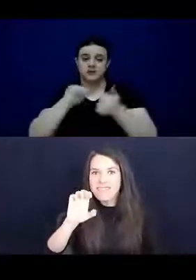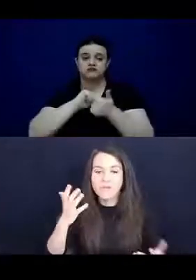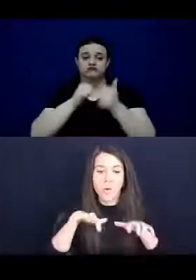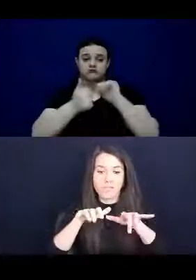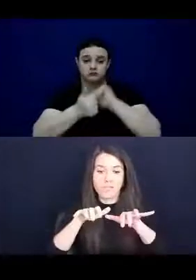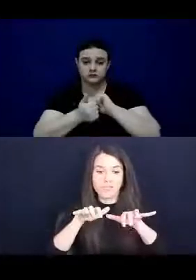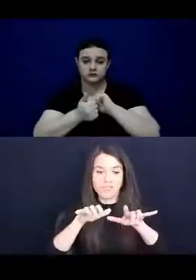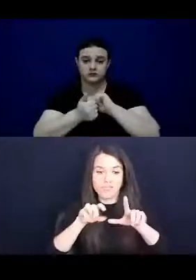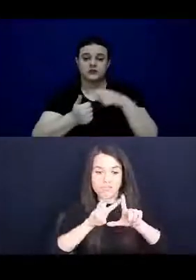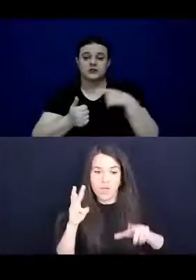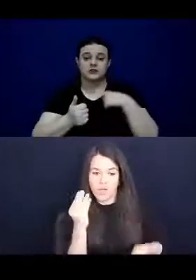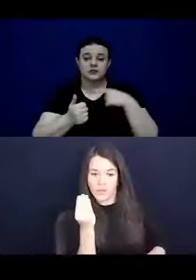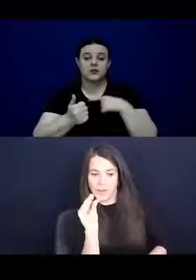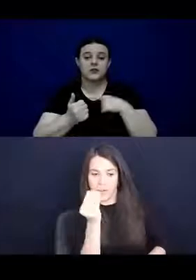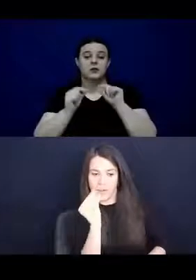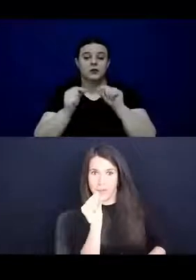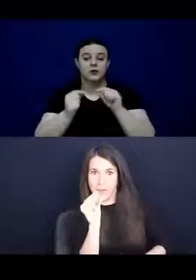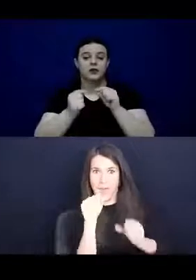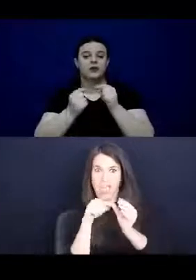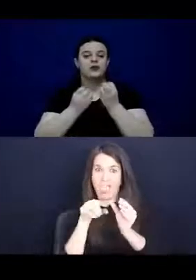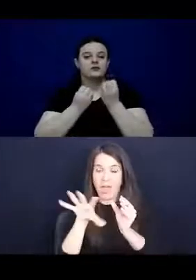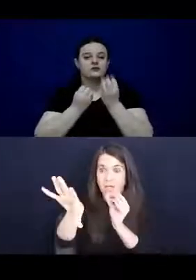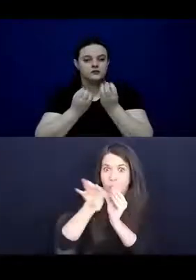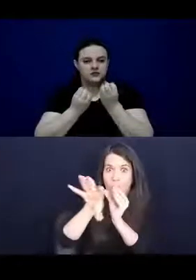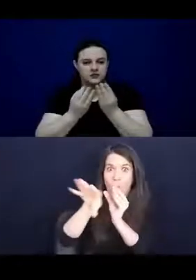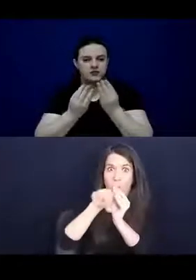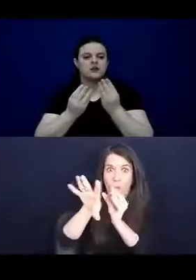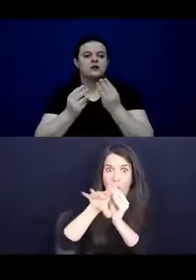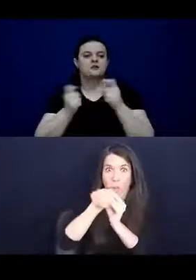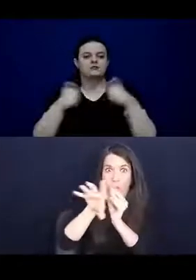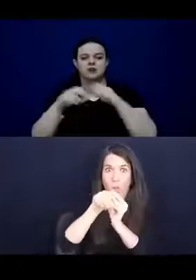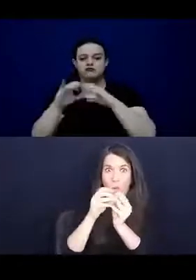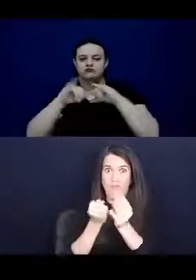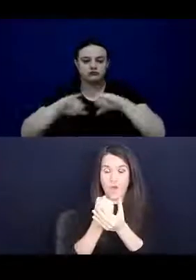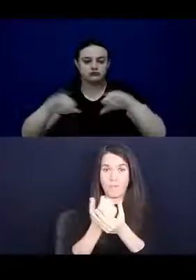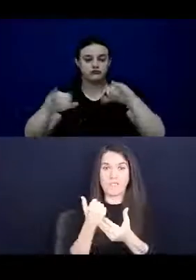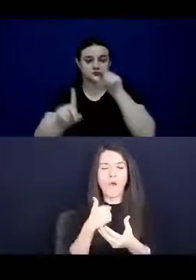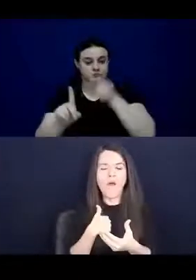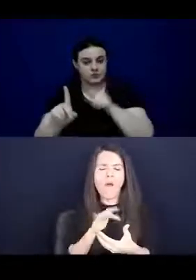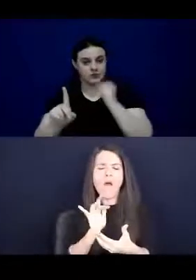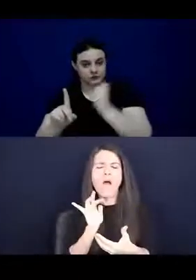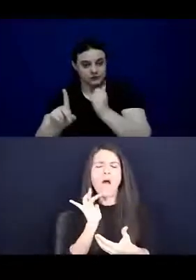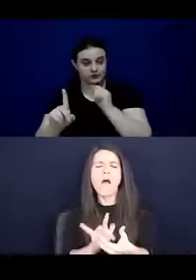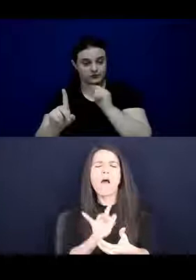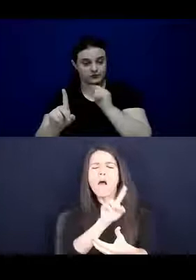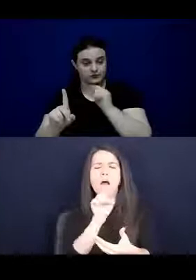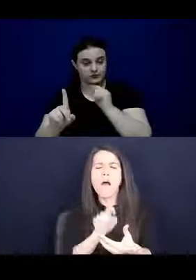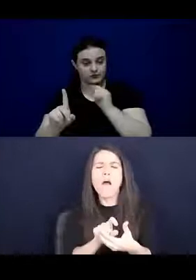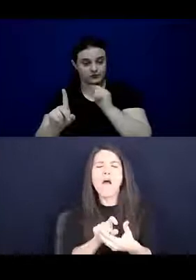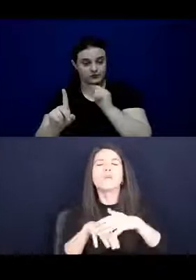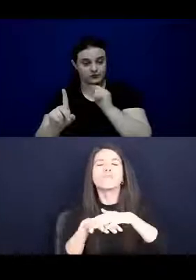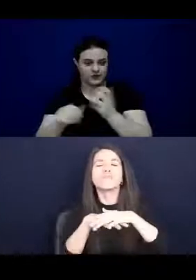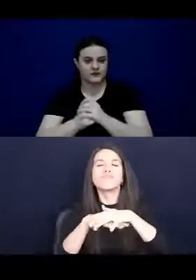and communicate that information at the user's request through the medium of